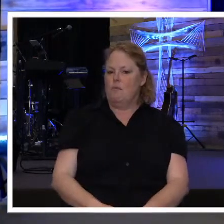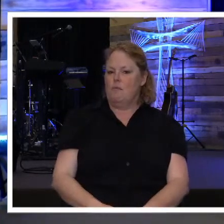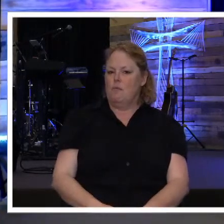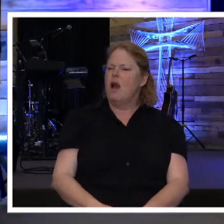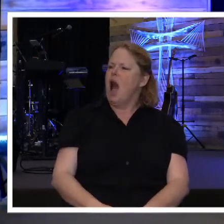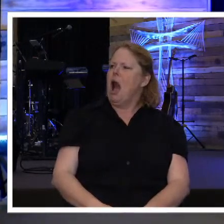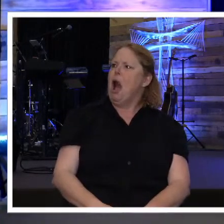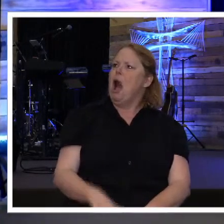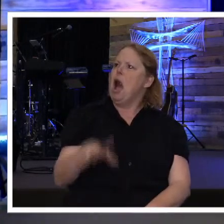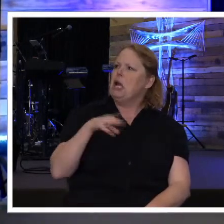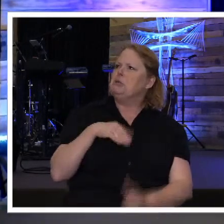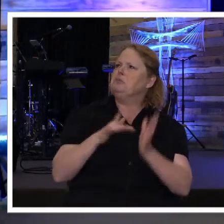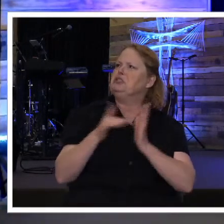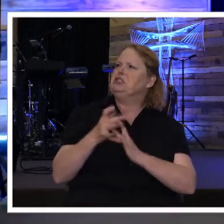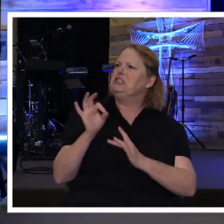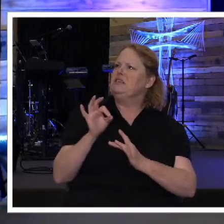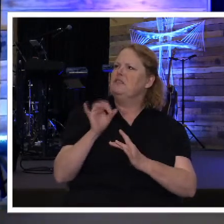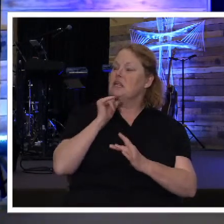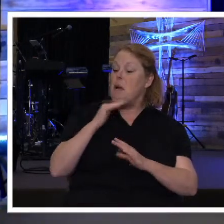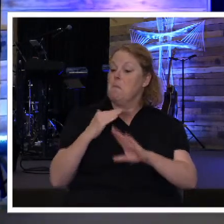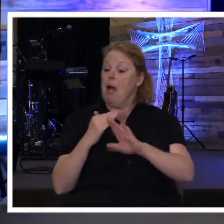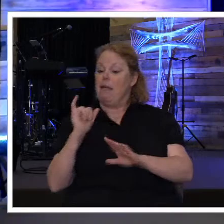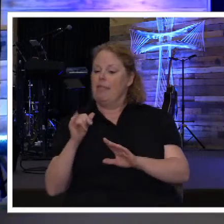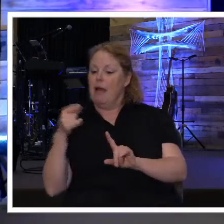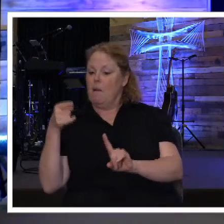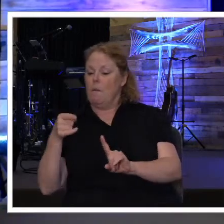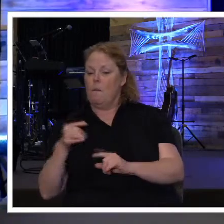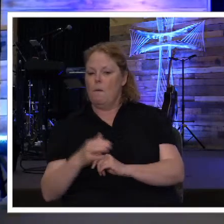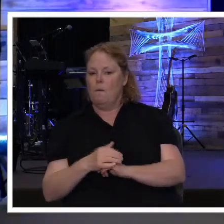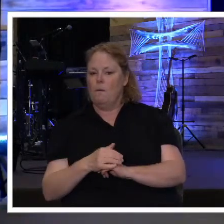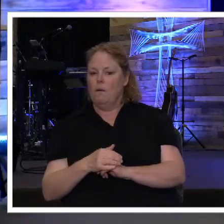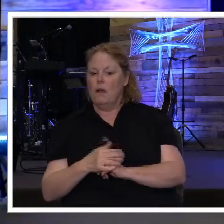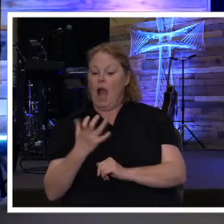Because money matters to me more than a committed relationship with my God.